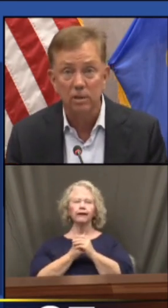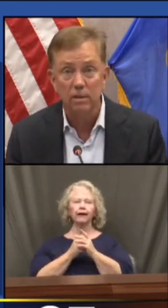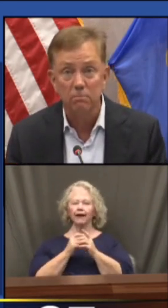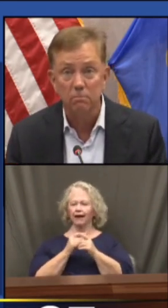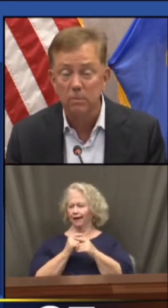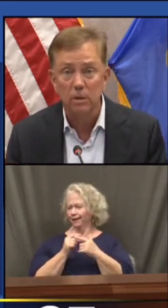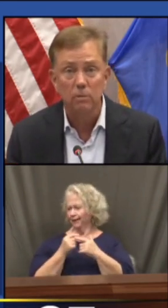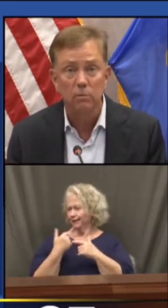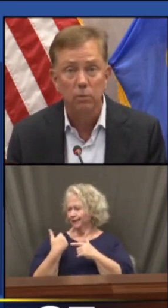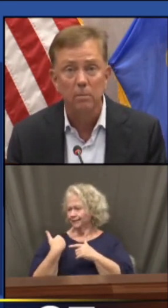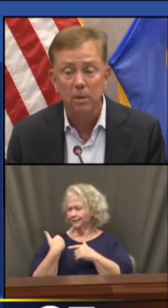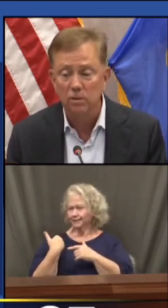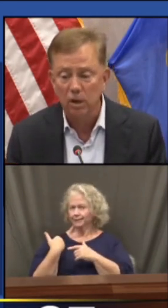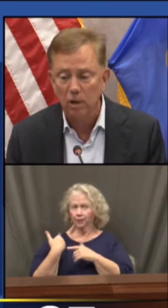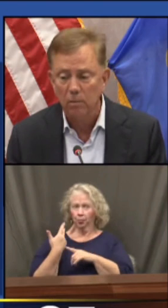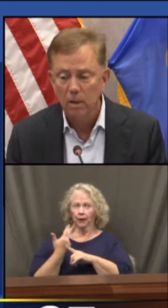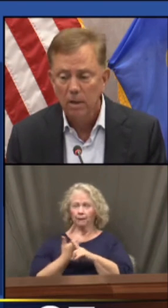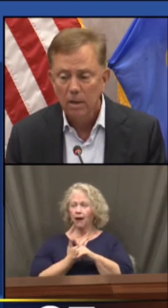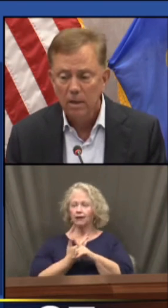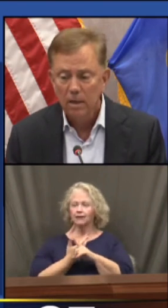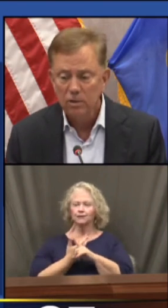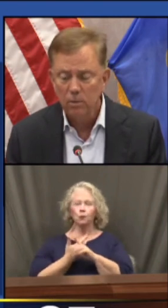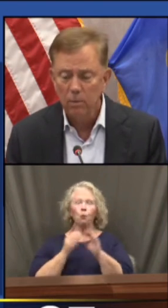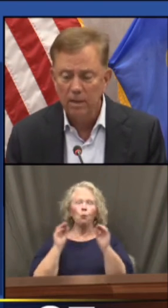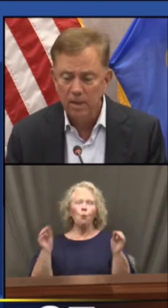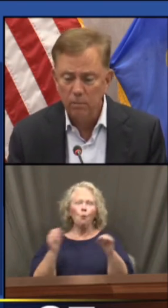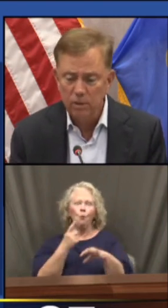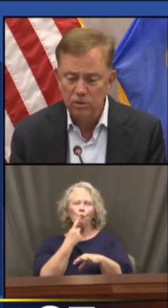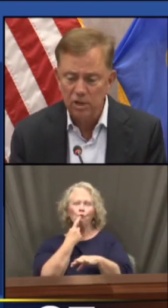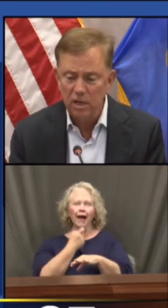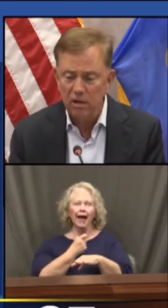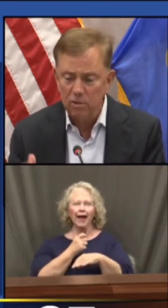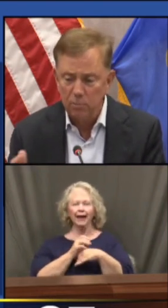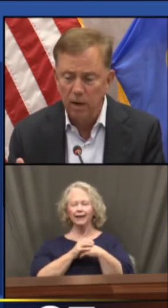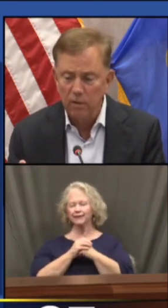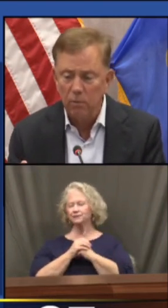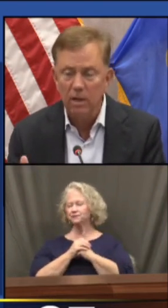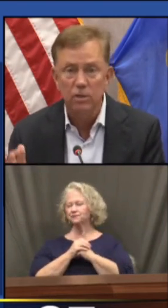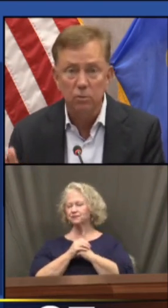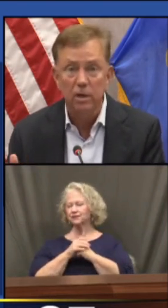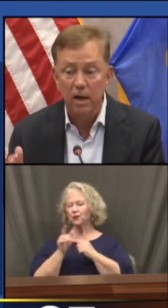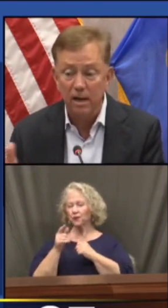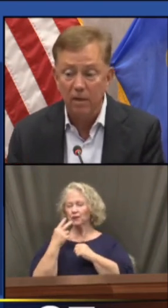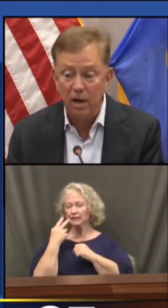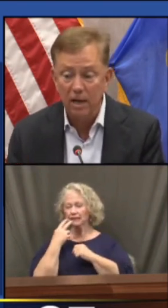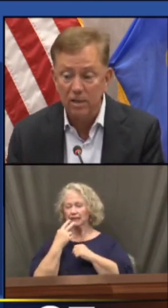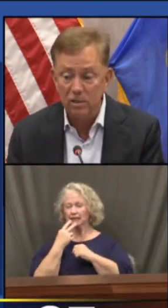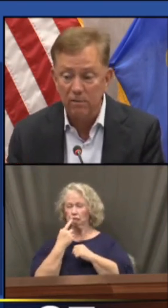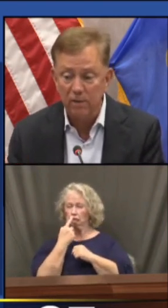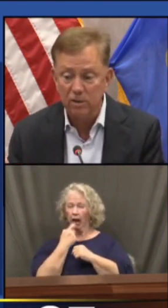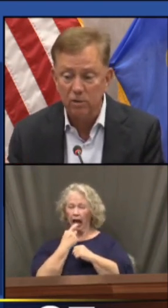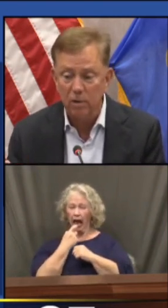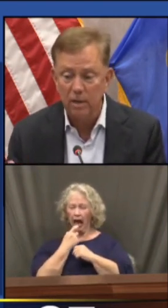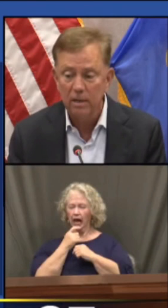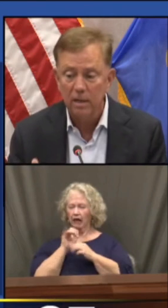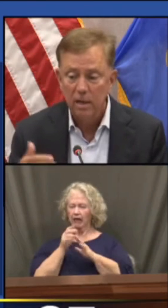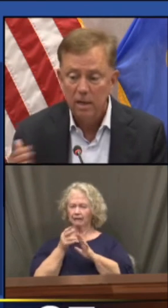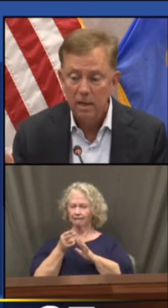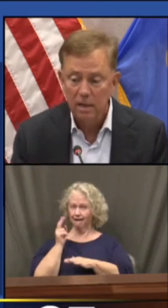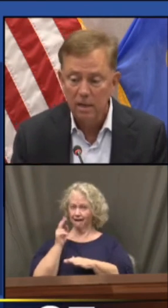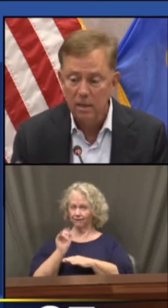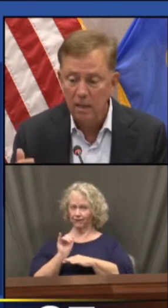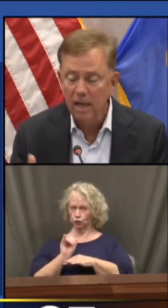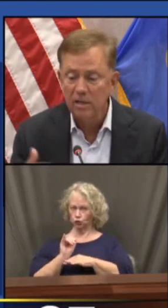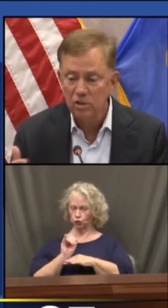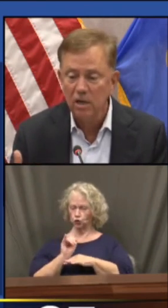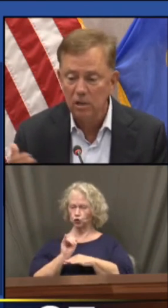just 3 months ago. So I think what you see here is bright red is where you have the highest infection rate,